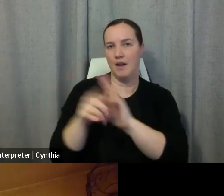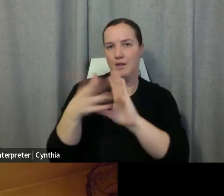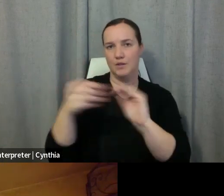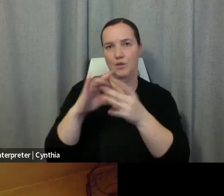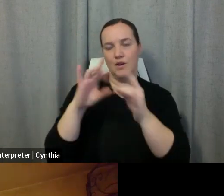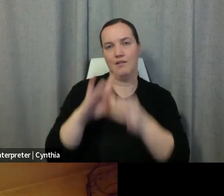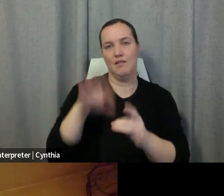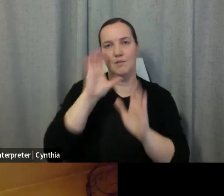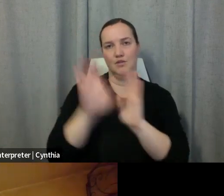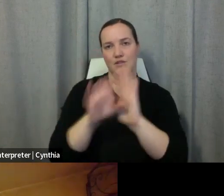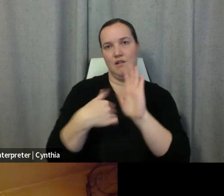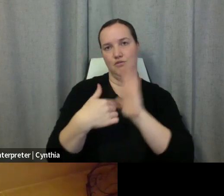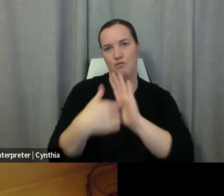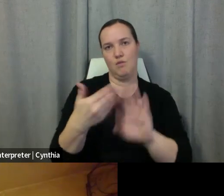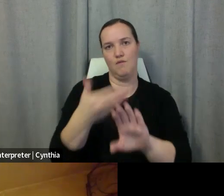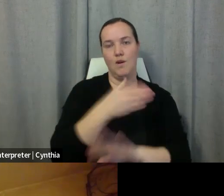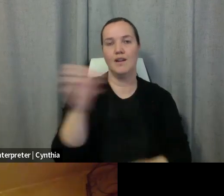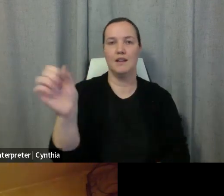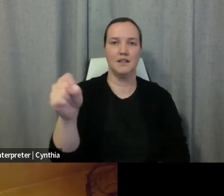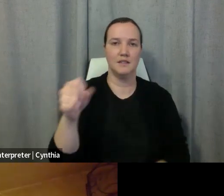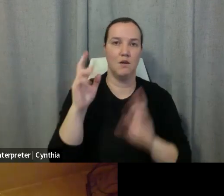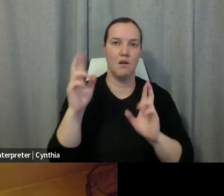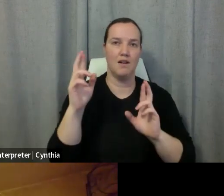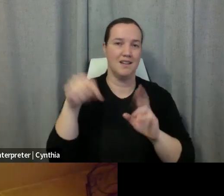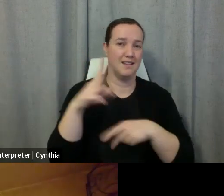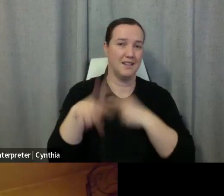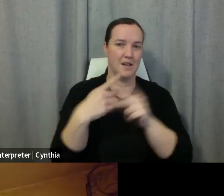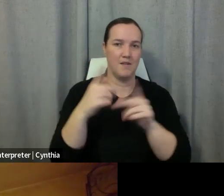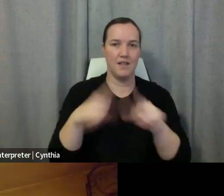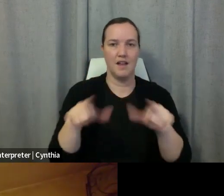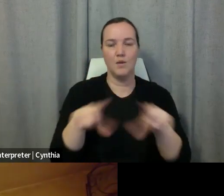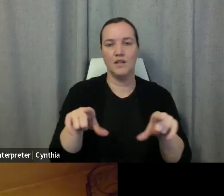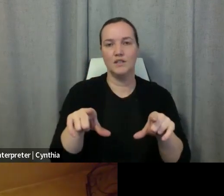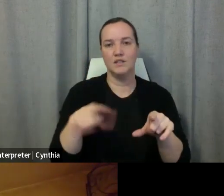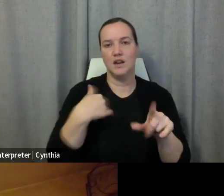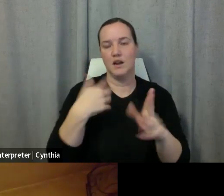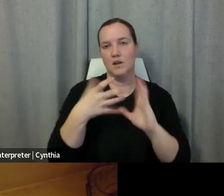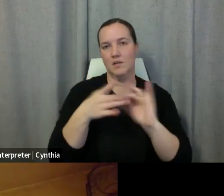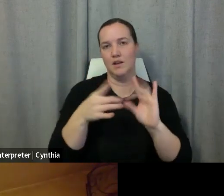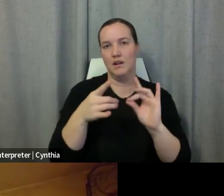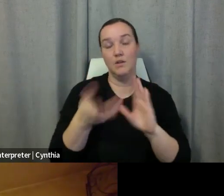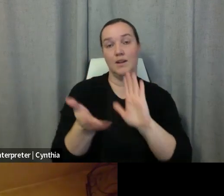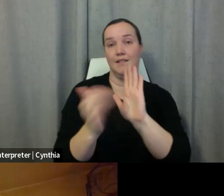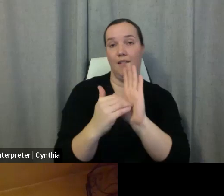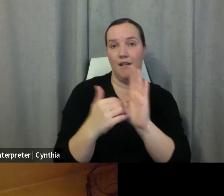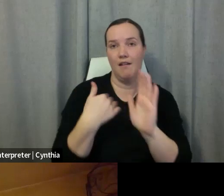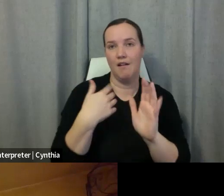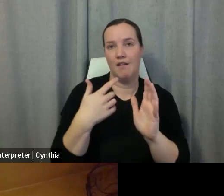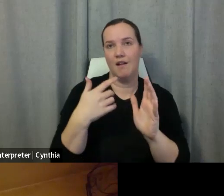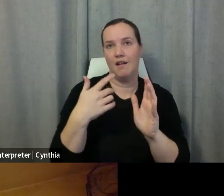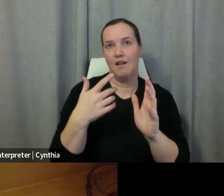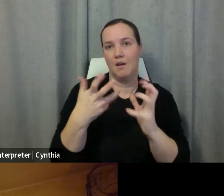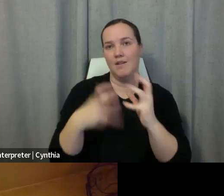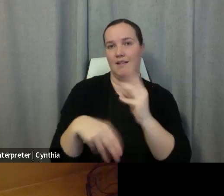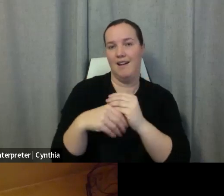that I showed before. And so, yes, so hopefully this kinds of language, just to point these out. And again, I just actually this morning thought to add